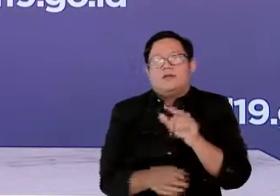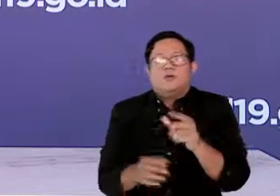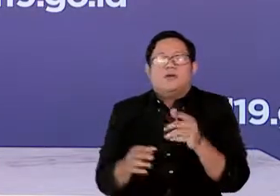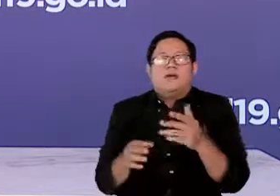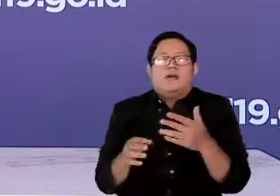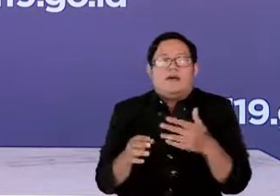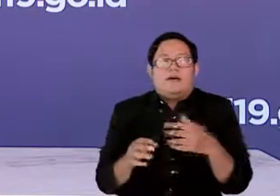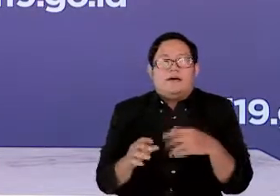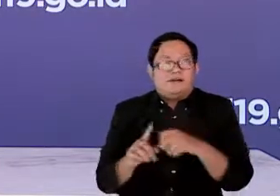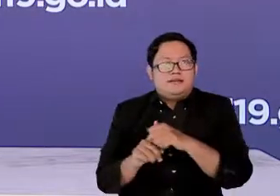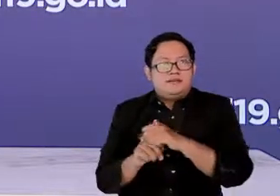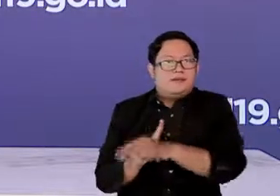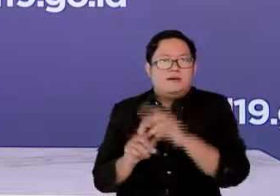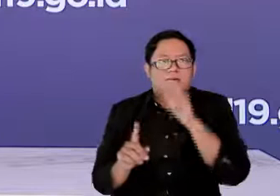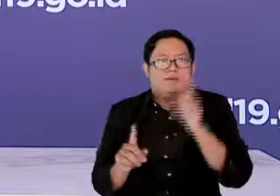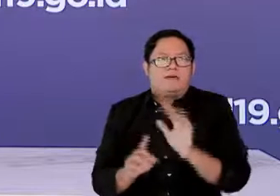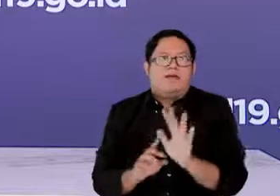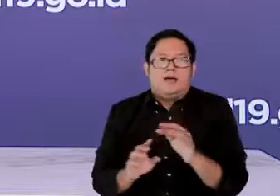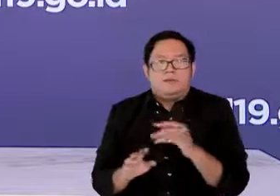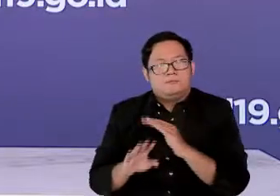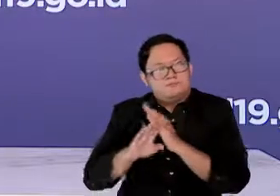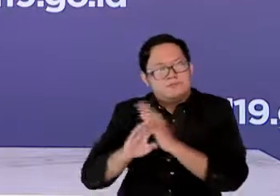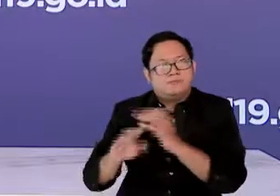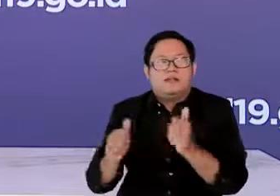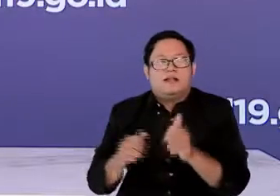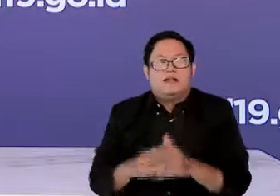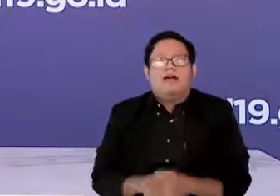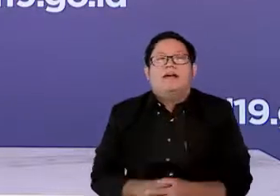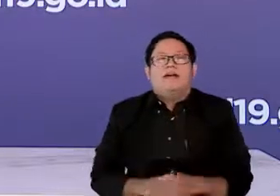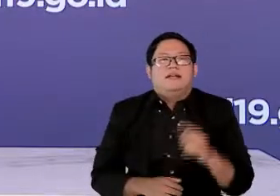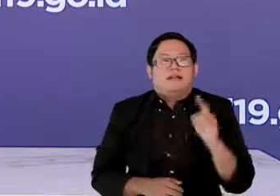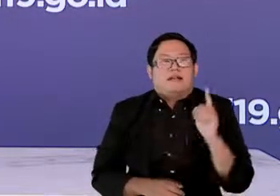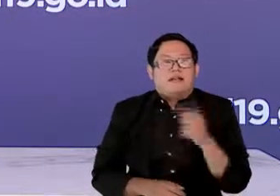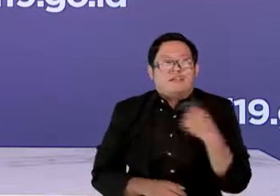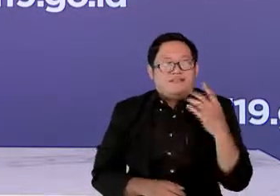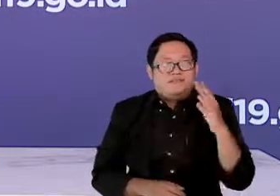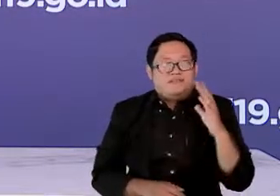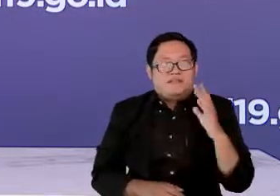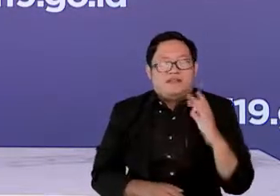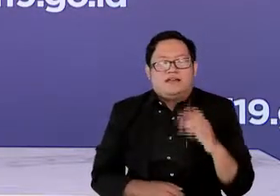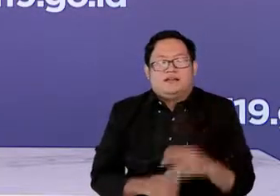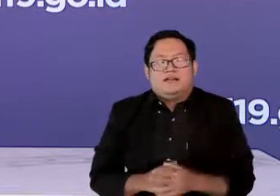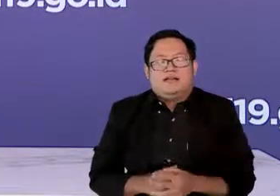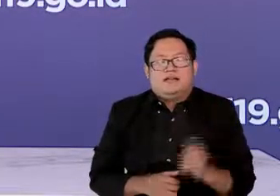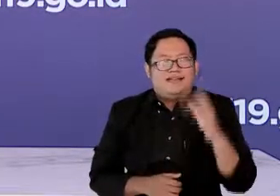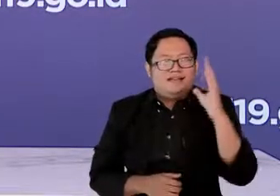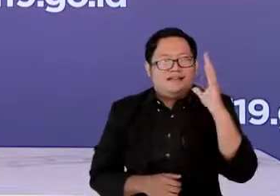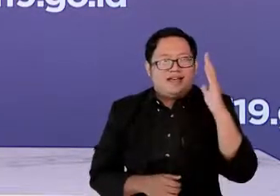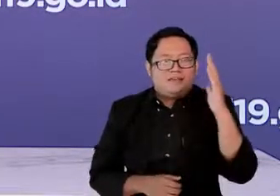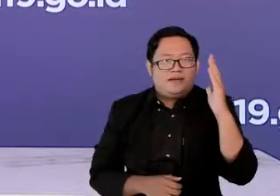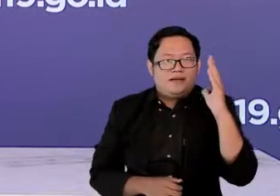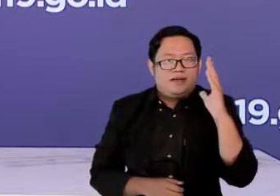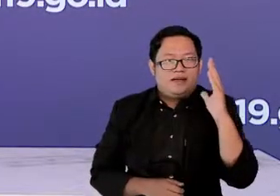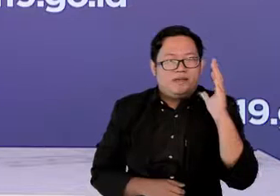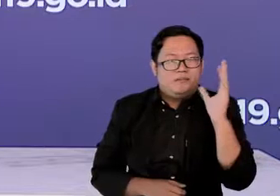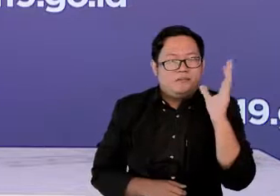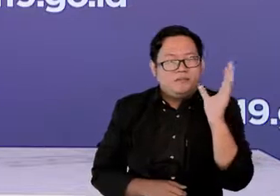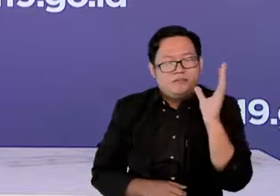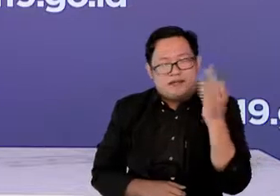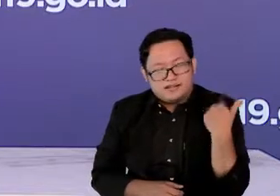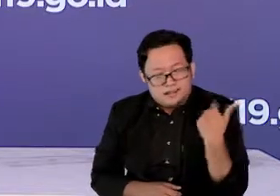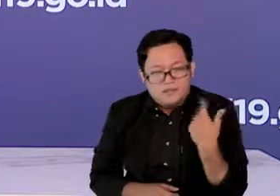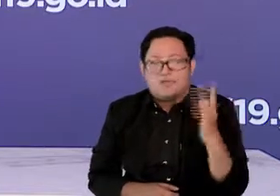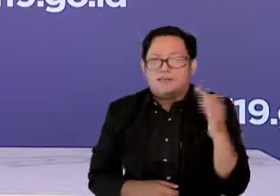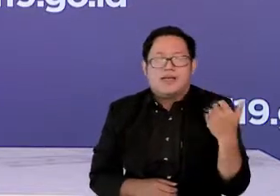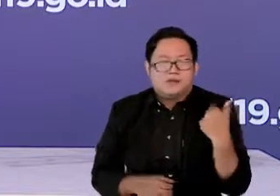governed by a new regulations, we don't know yet. But I think with the current regulations that we have, the